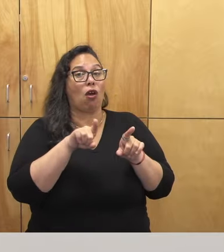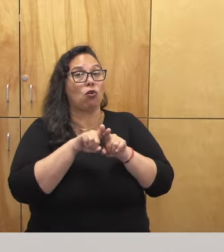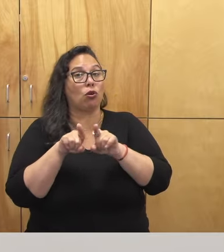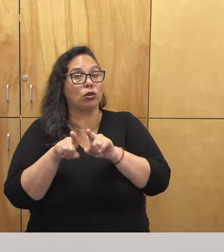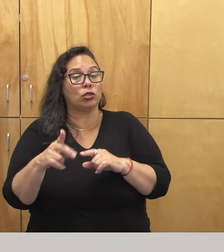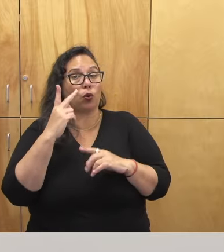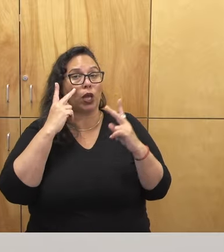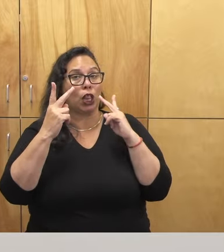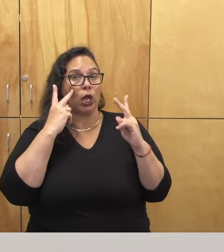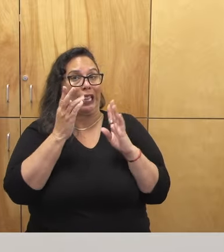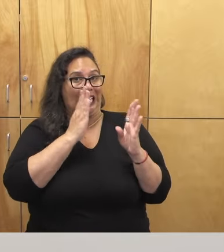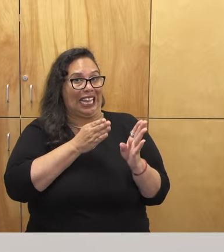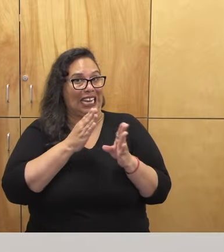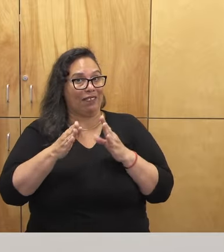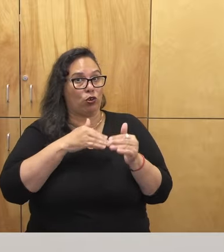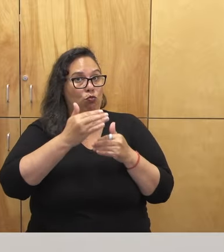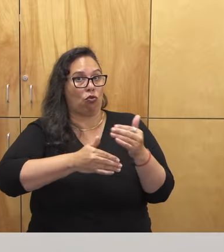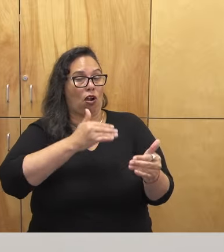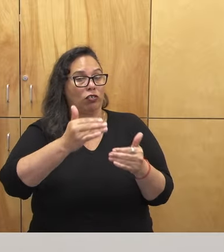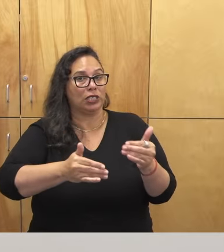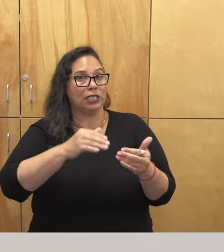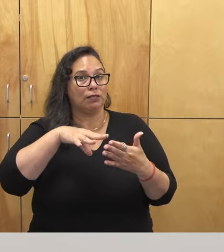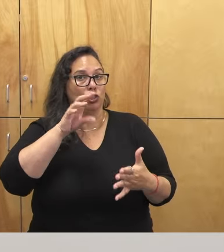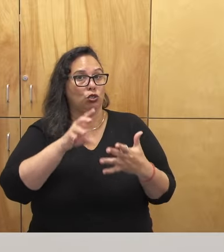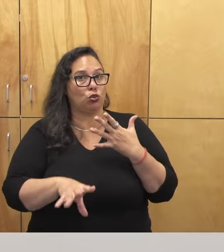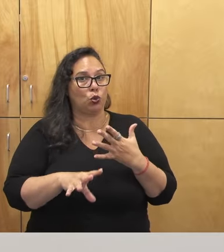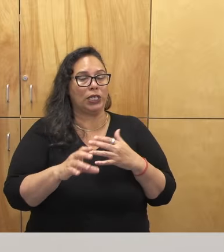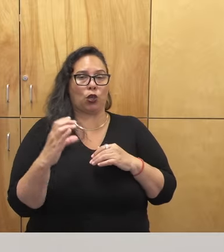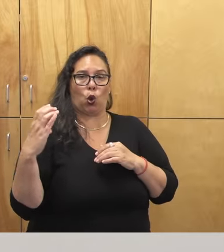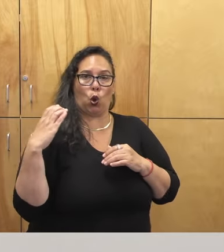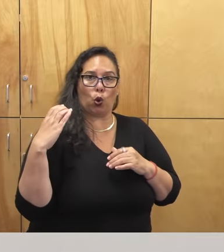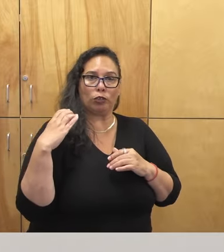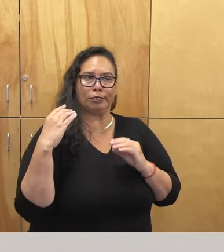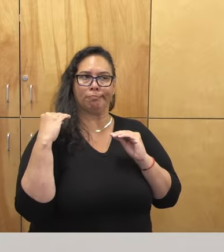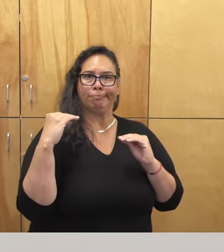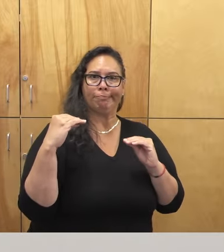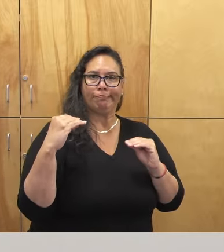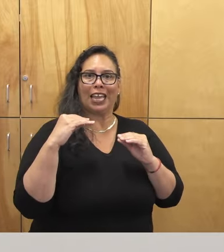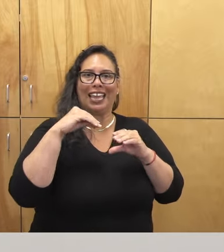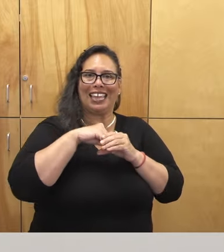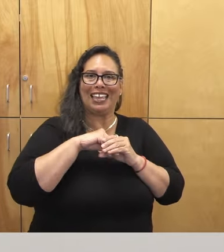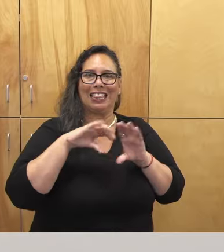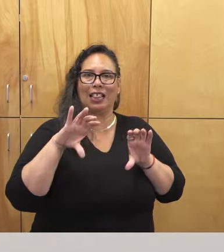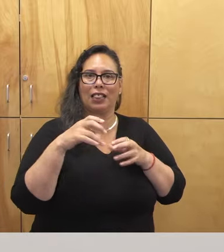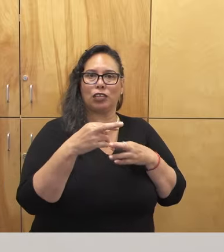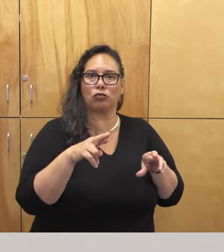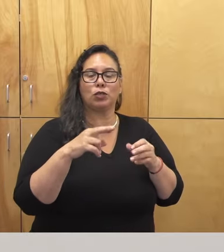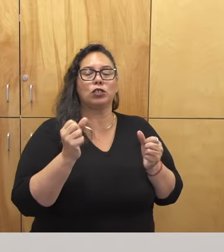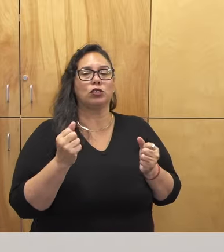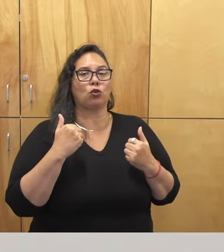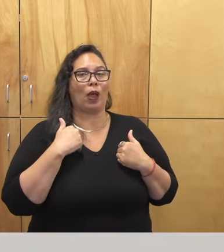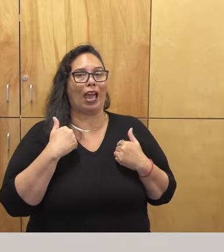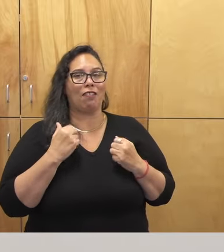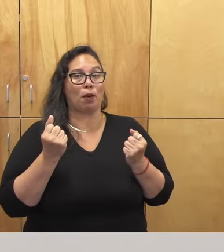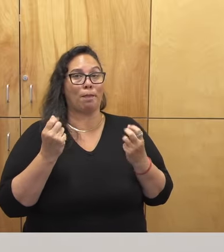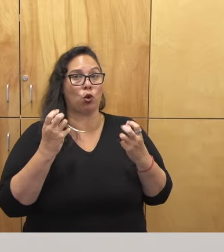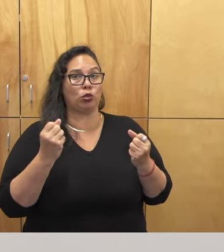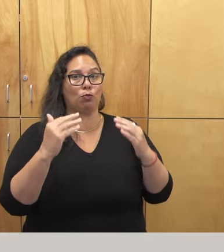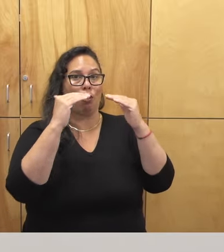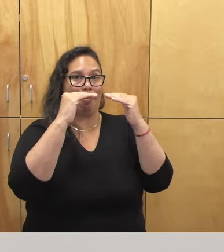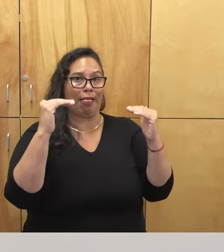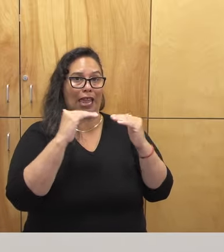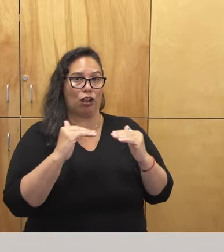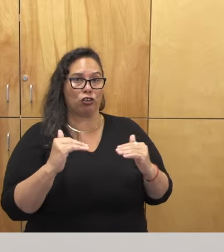looking at the individual progress of students, doing coaching in classrooms. So we actually have multiple layers of looking at the